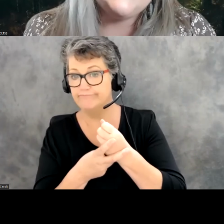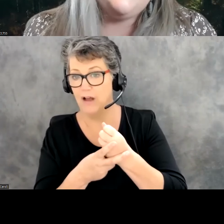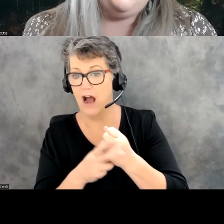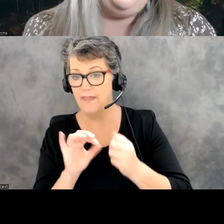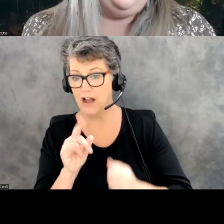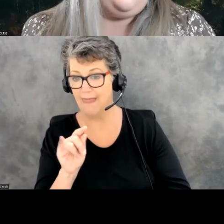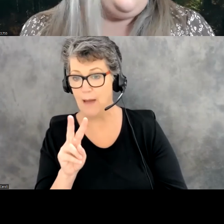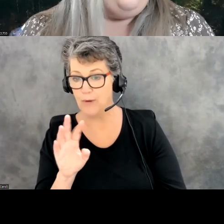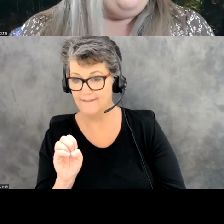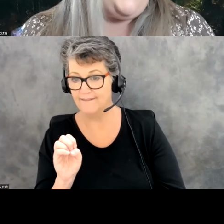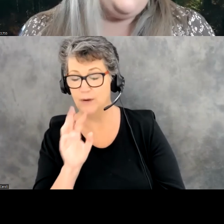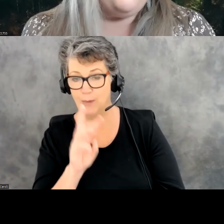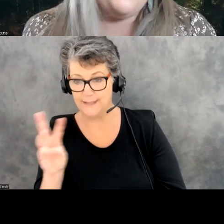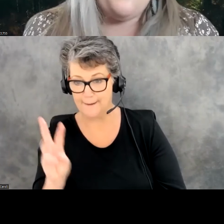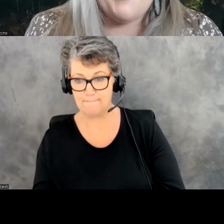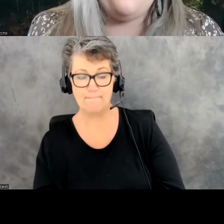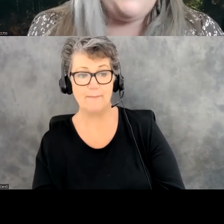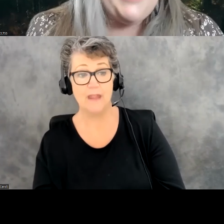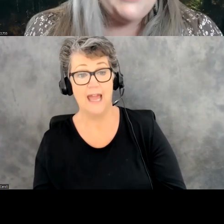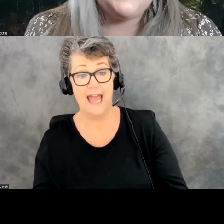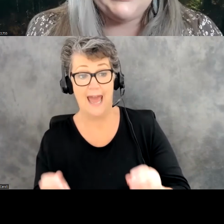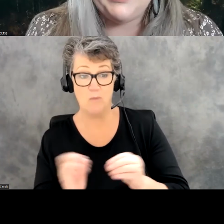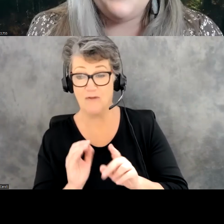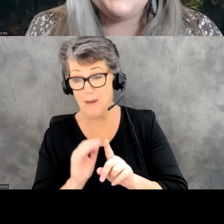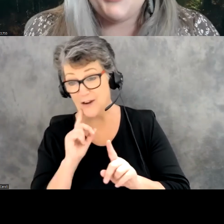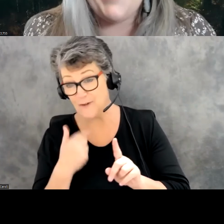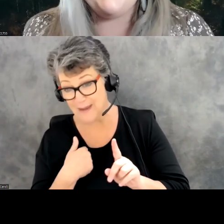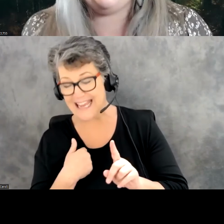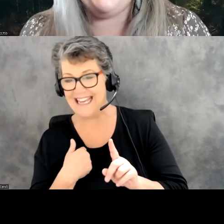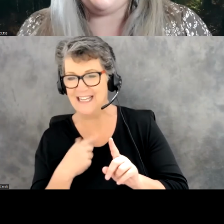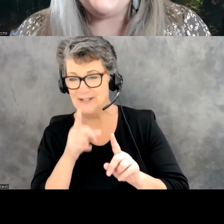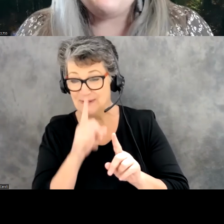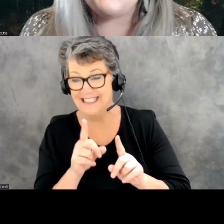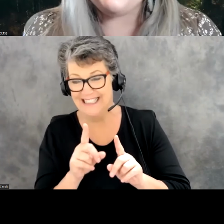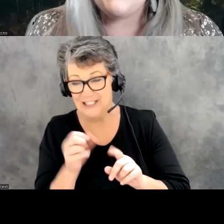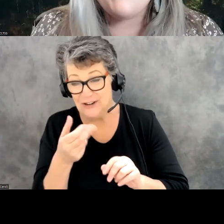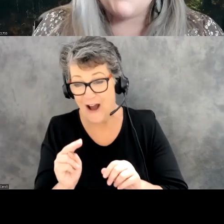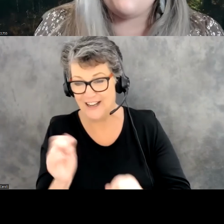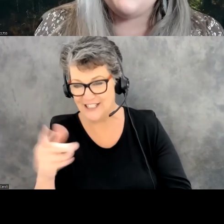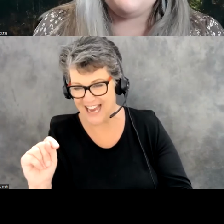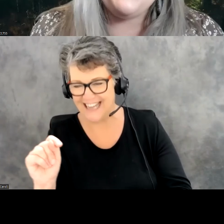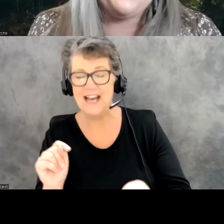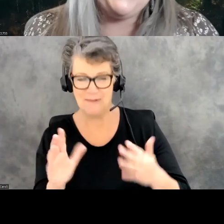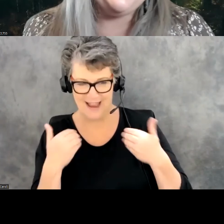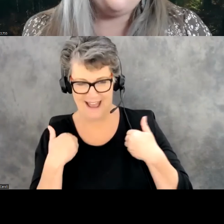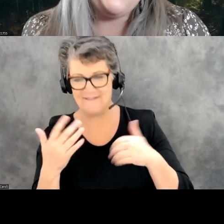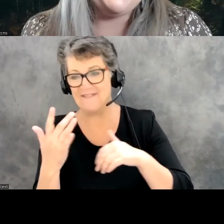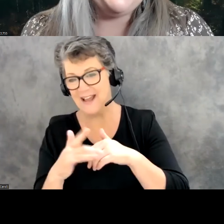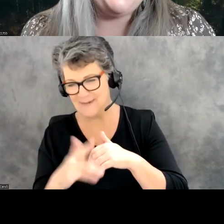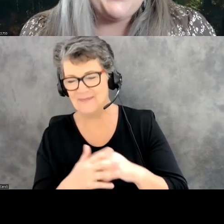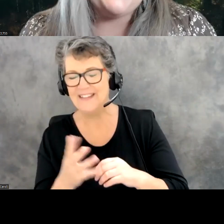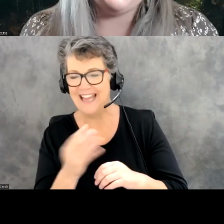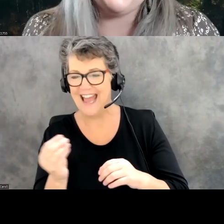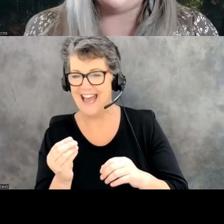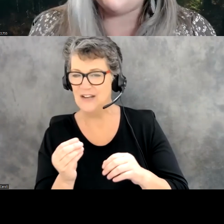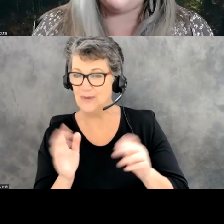website. And more of a reminder for me to actually enable the chat, but we do have that available and encourage everyone